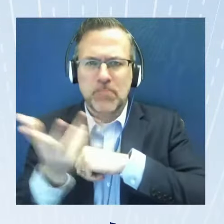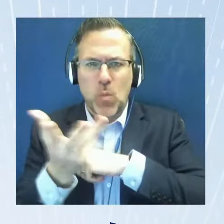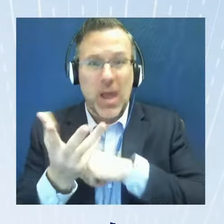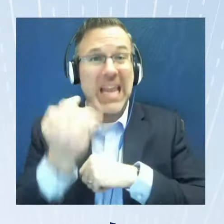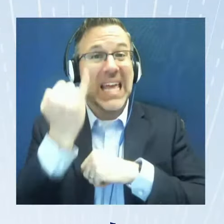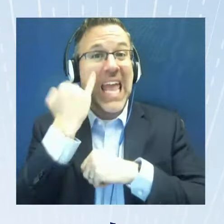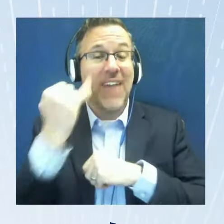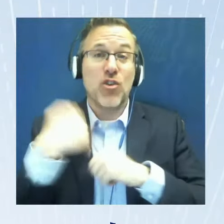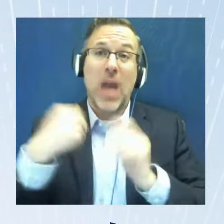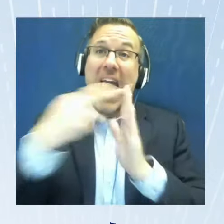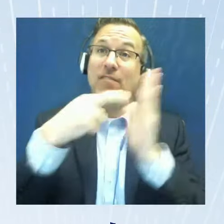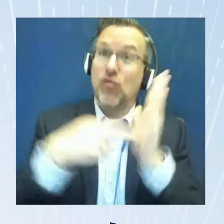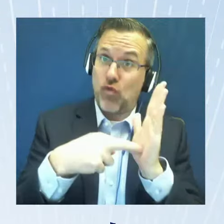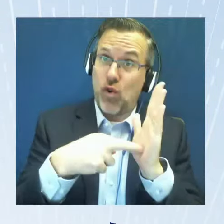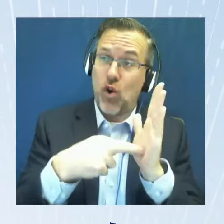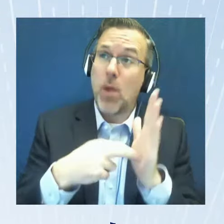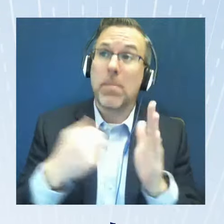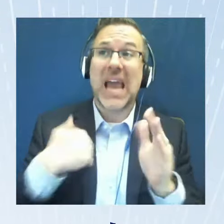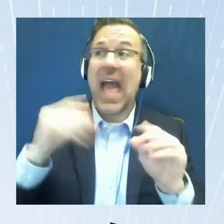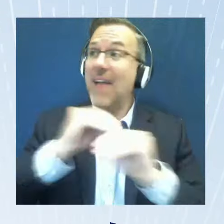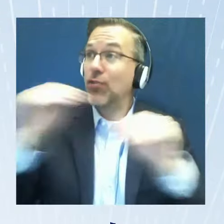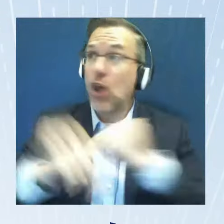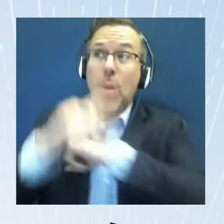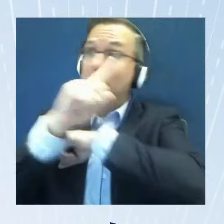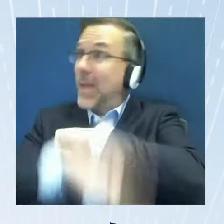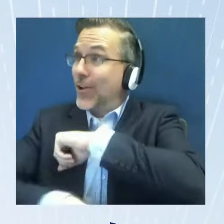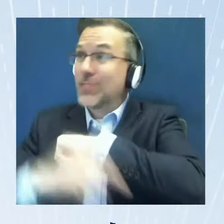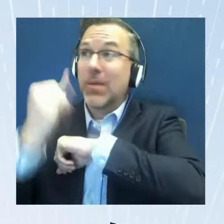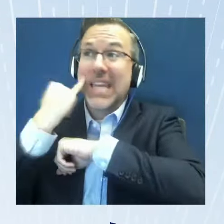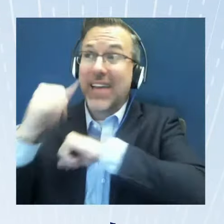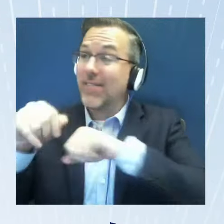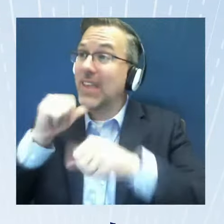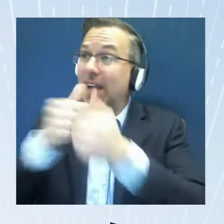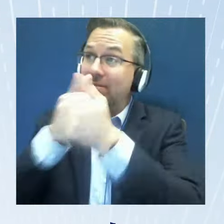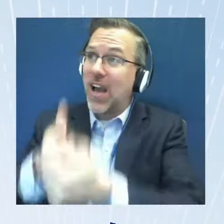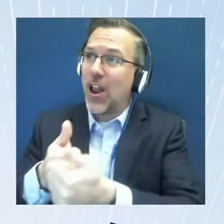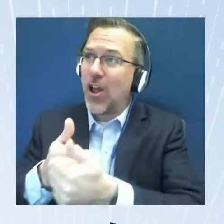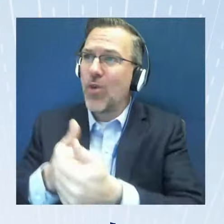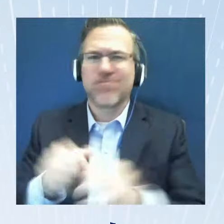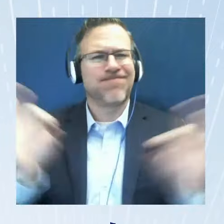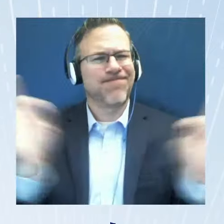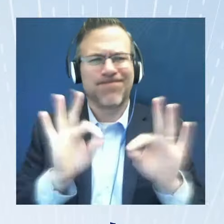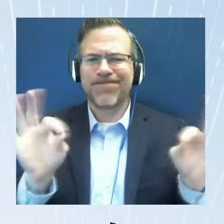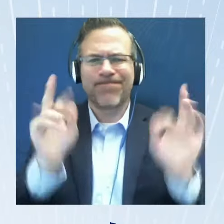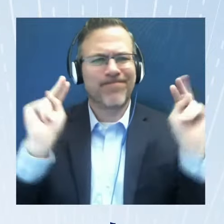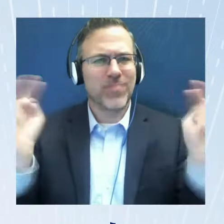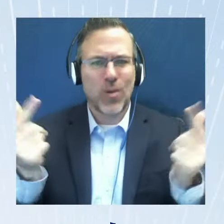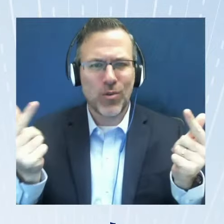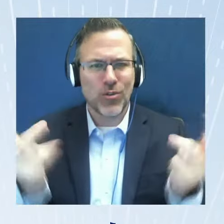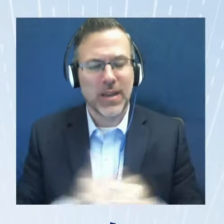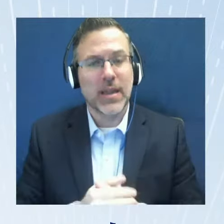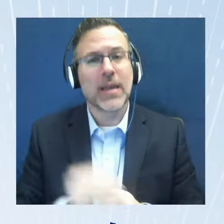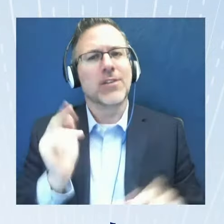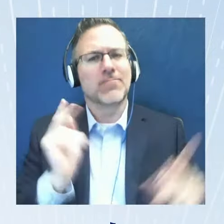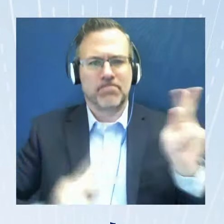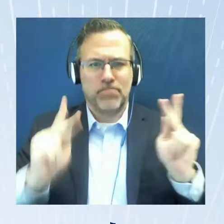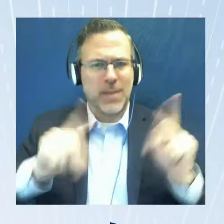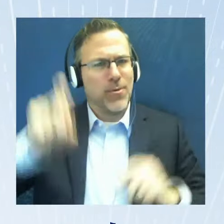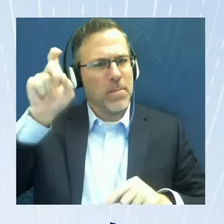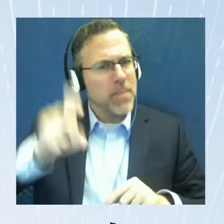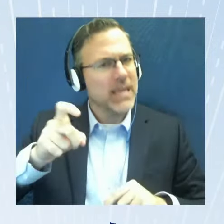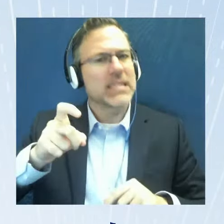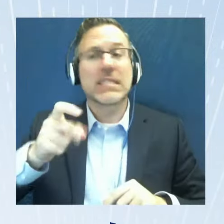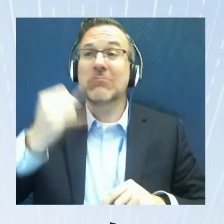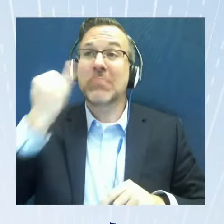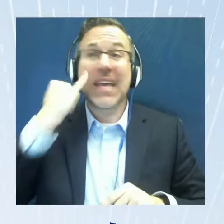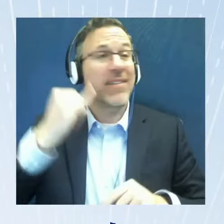is maybe the most important point of this entire rule. People need to be held accountable. There needs to be teeth in the enforcement of